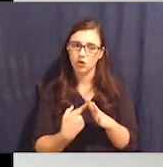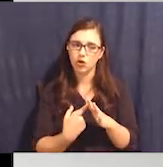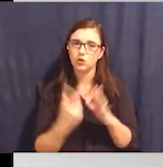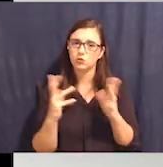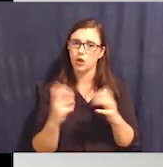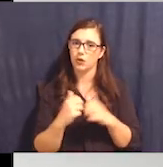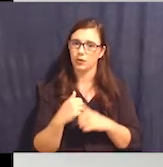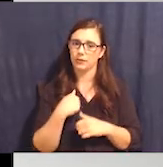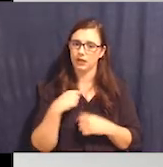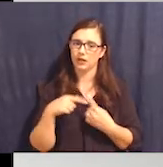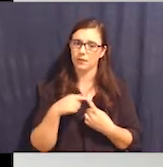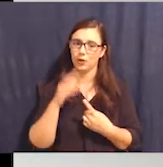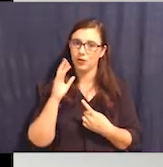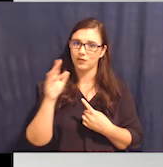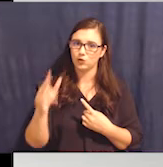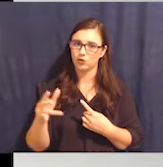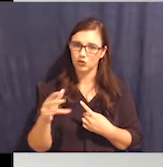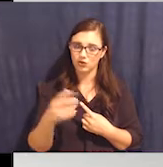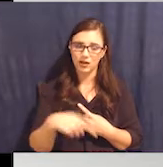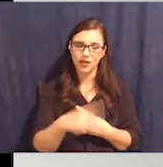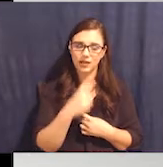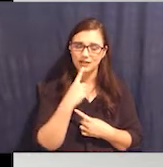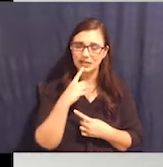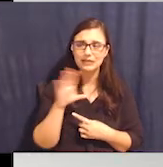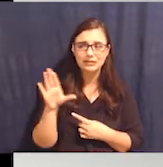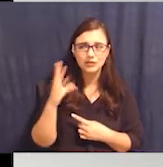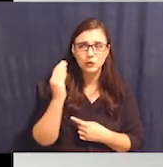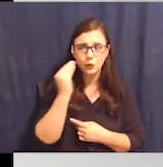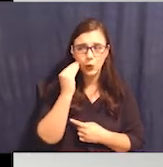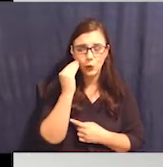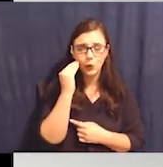started to talk to me about the future. And they said,